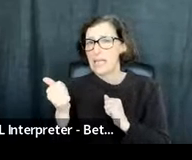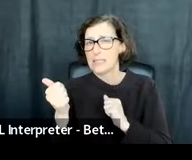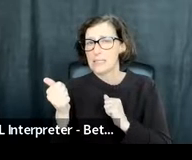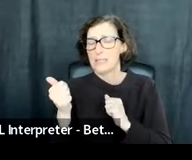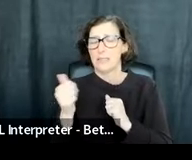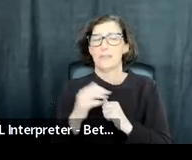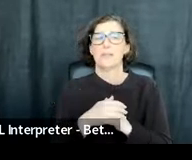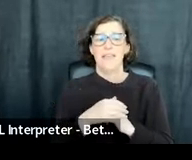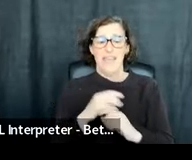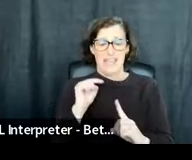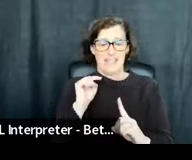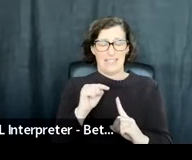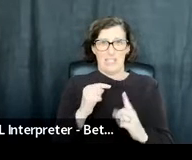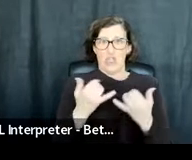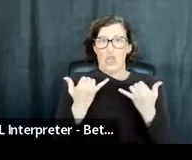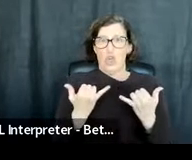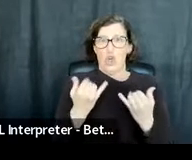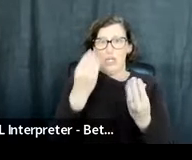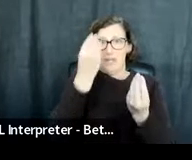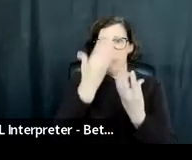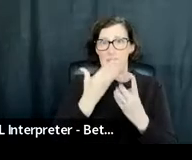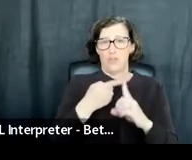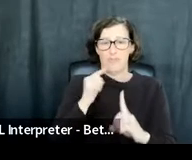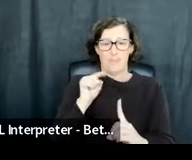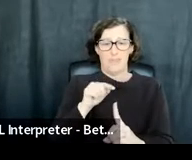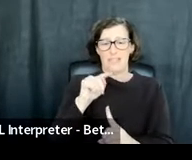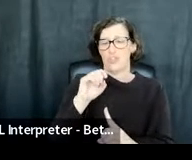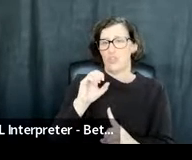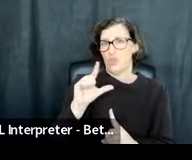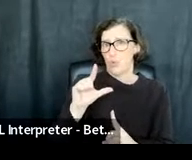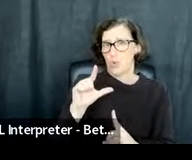this current information I'm getting from this tool,